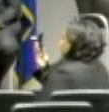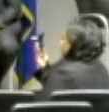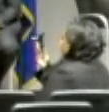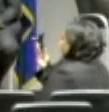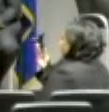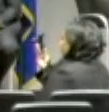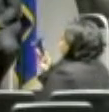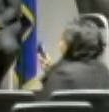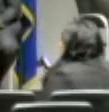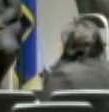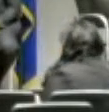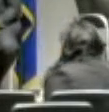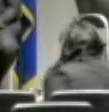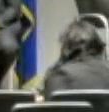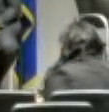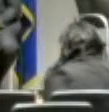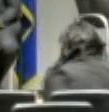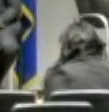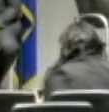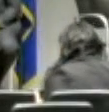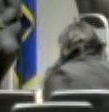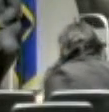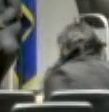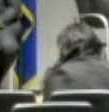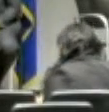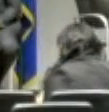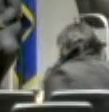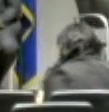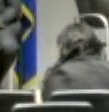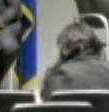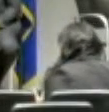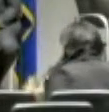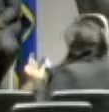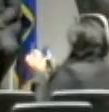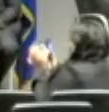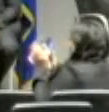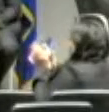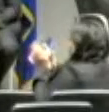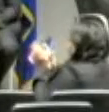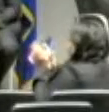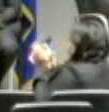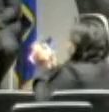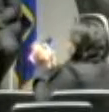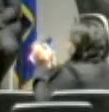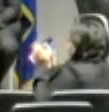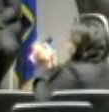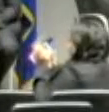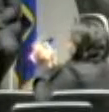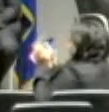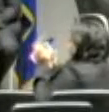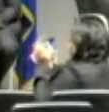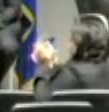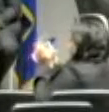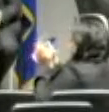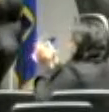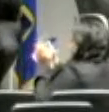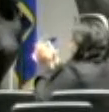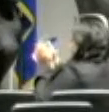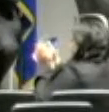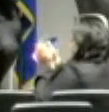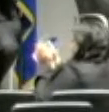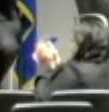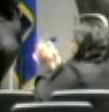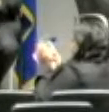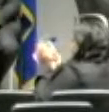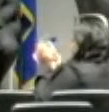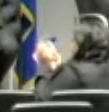discoveries. We need that, and I celebrate that. And we need our community colleges because they are providing access, open access